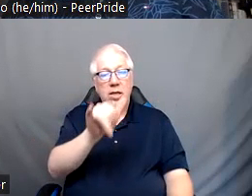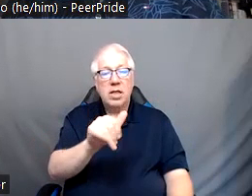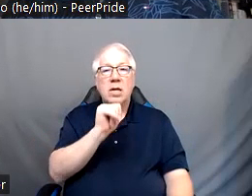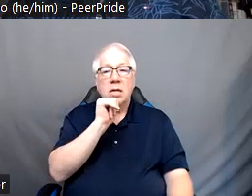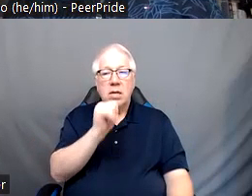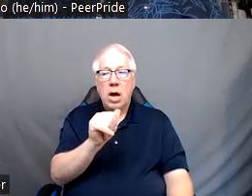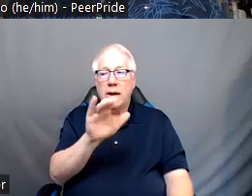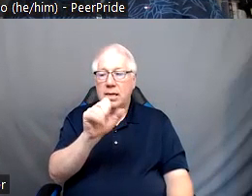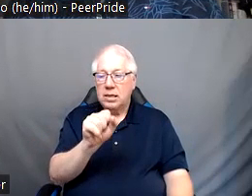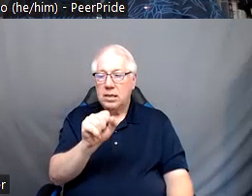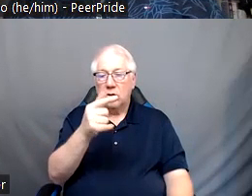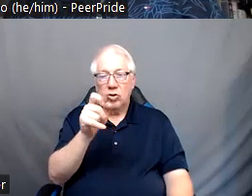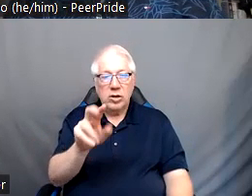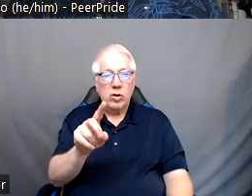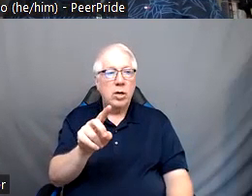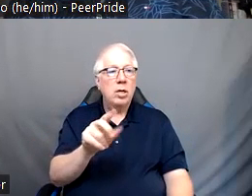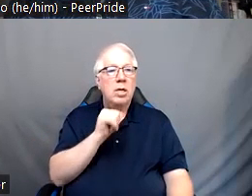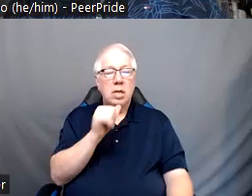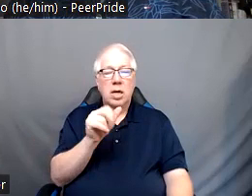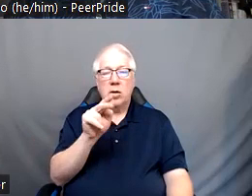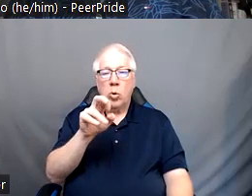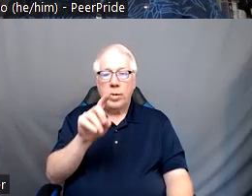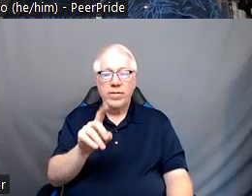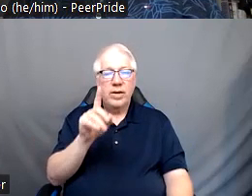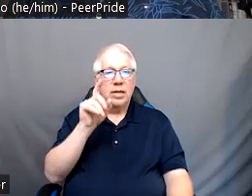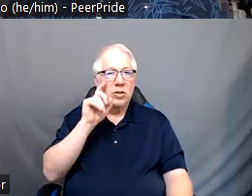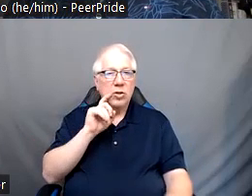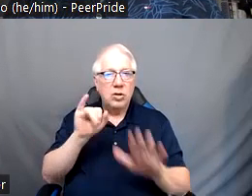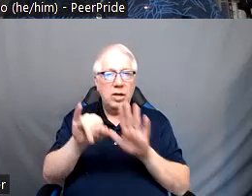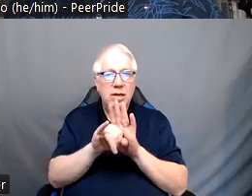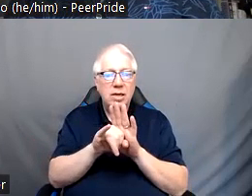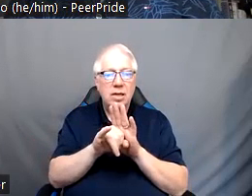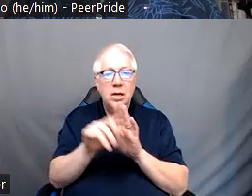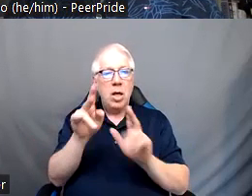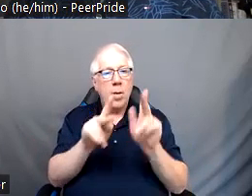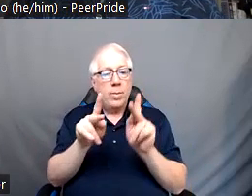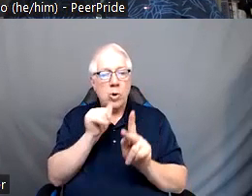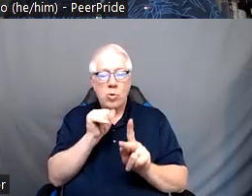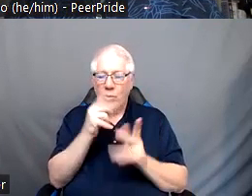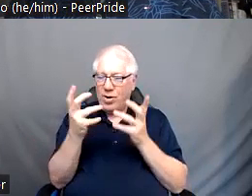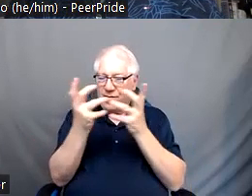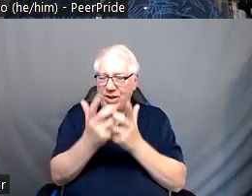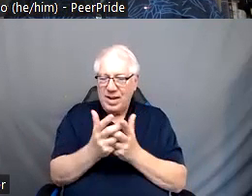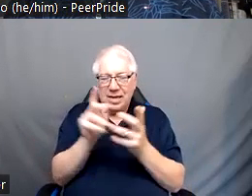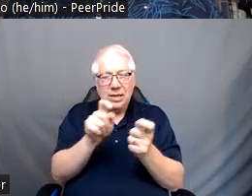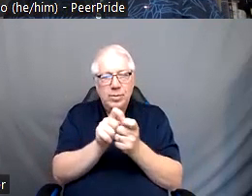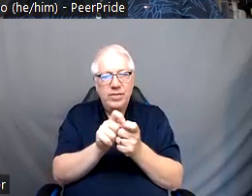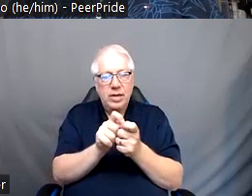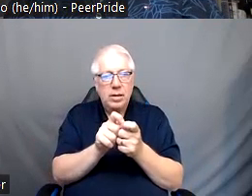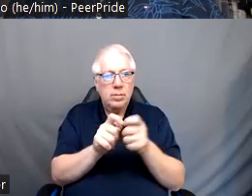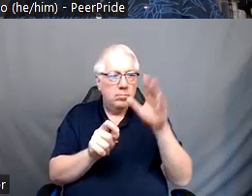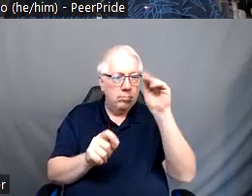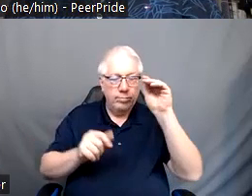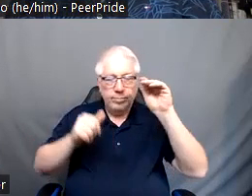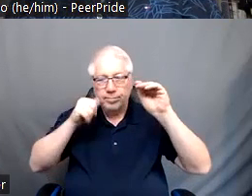non-cisgender, non-cisnormative gender identities, people who just don't fit into the specific binary.